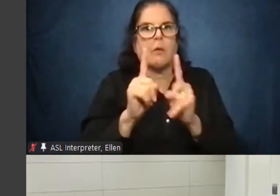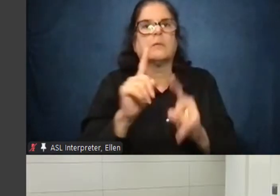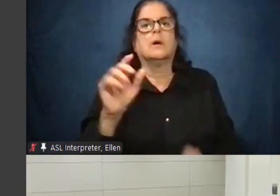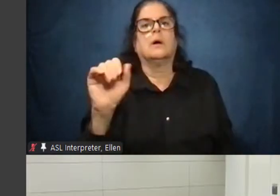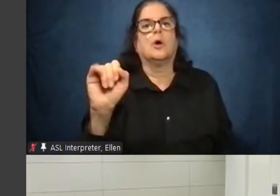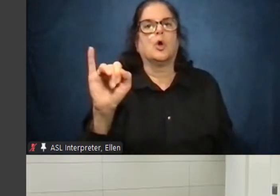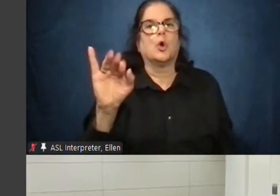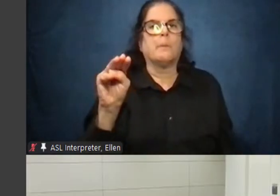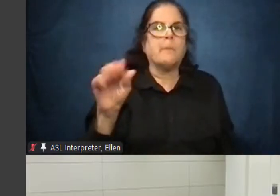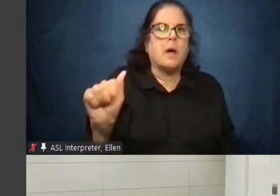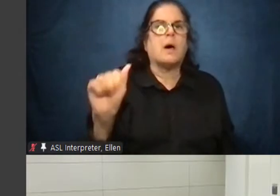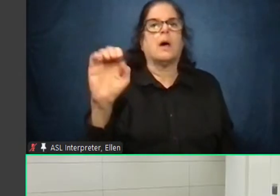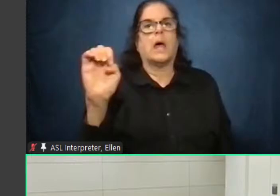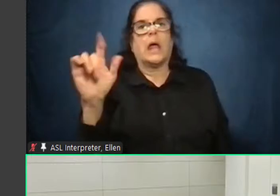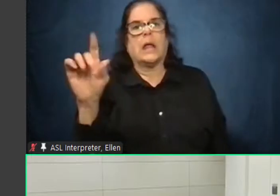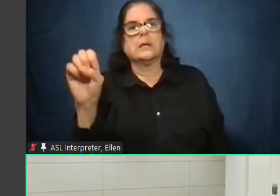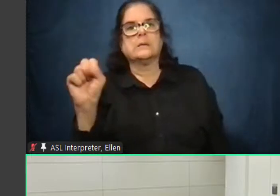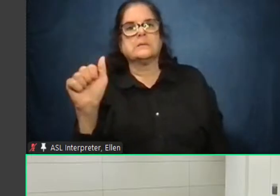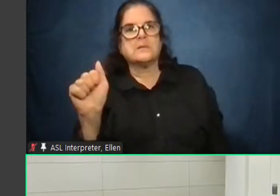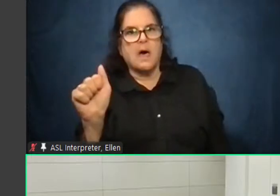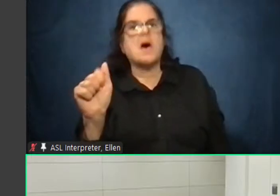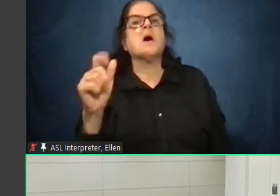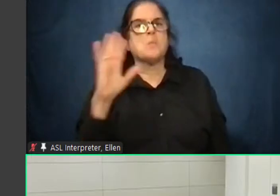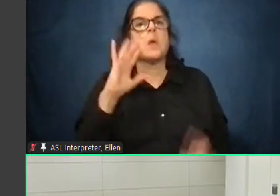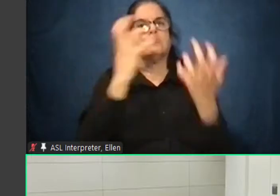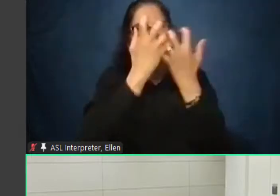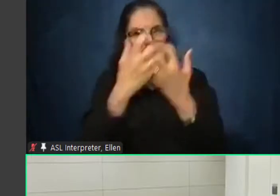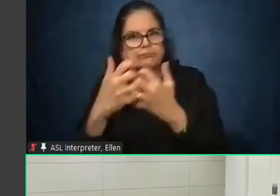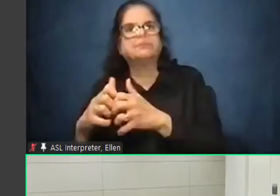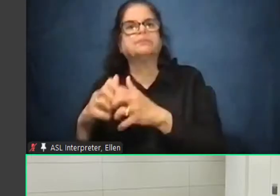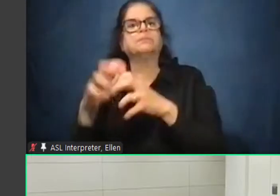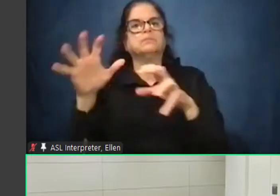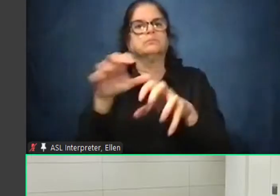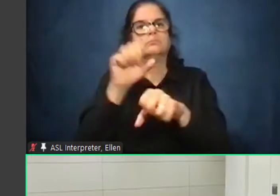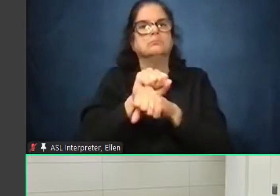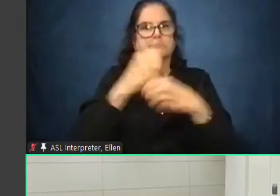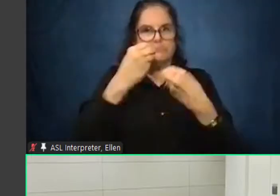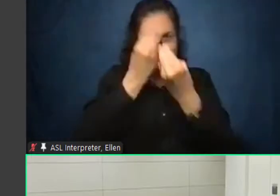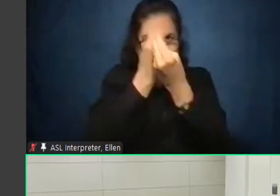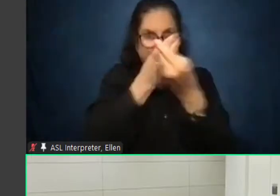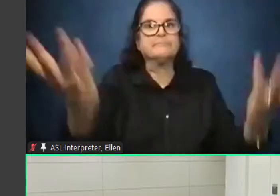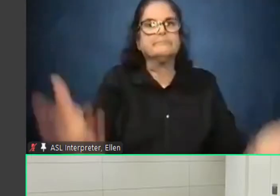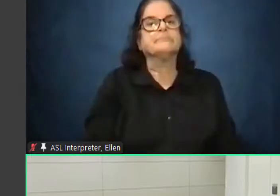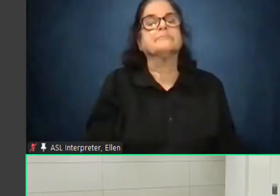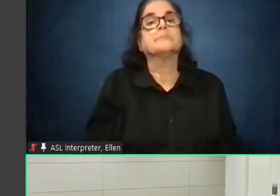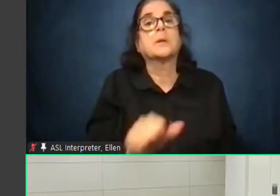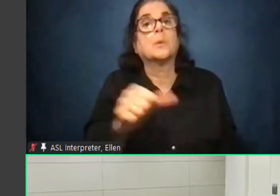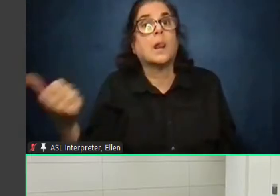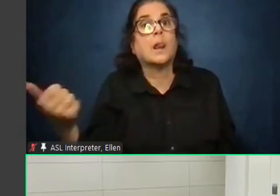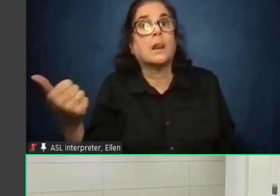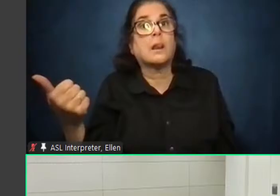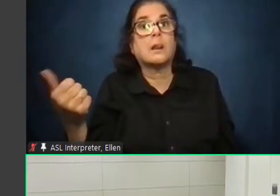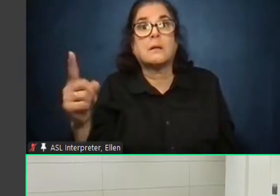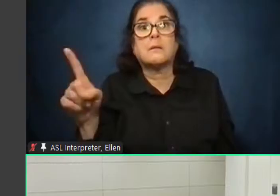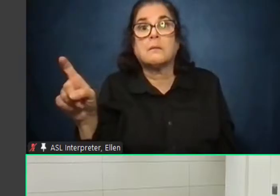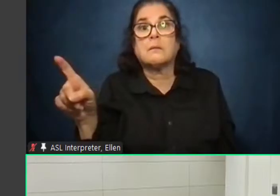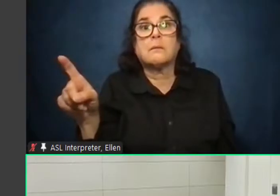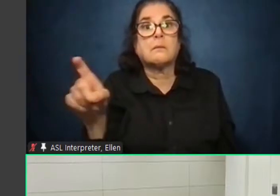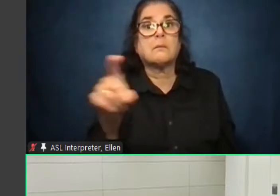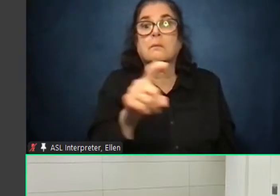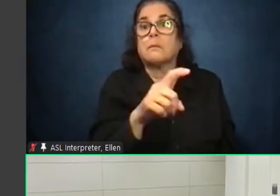scheduled. Okay, great. Thank you. Anyone else need?